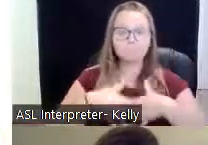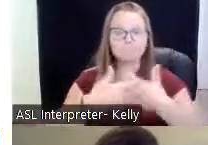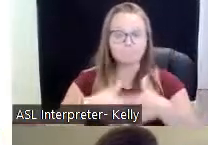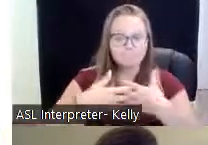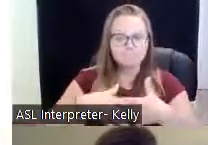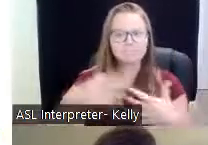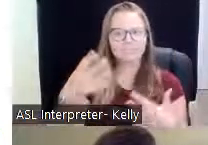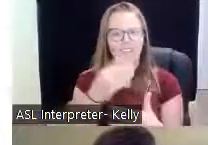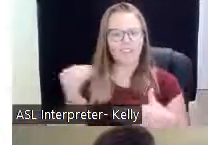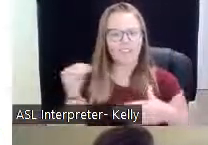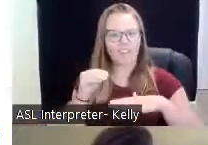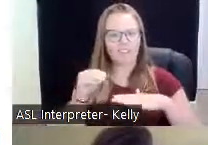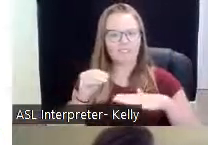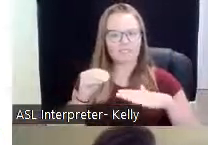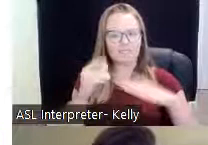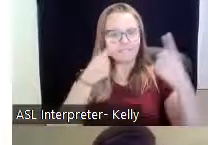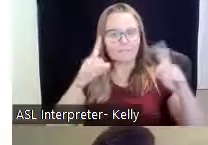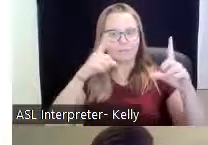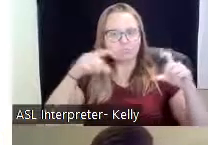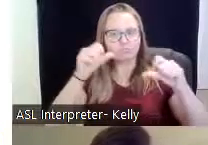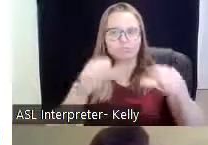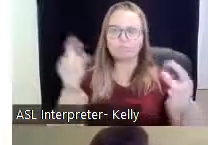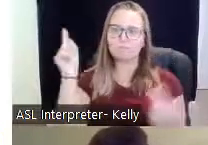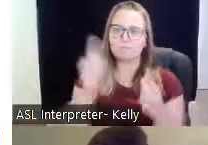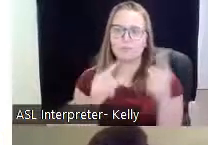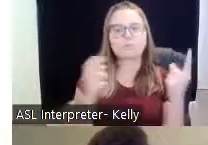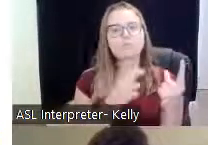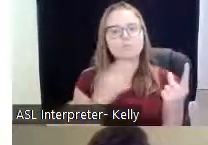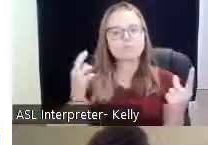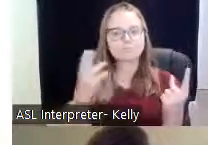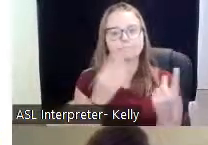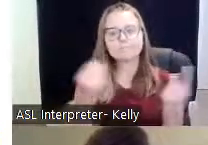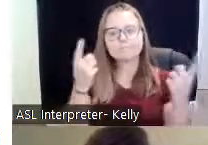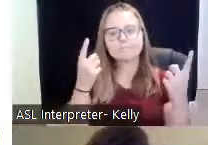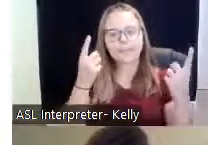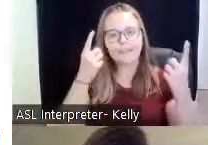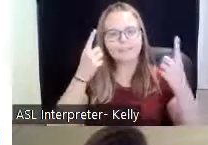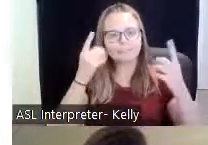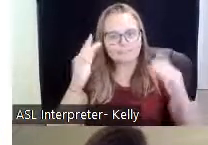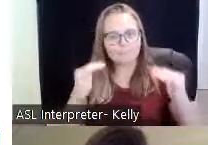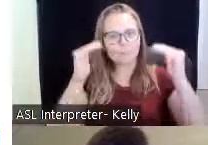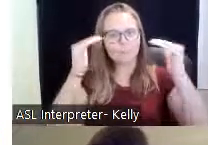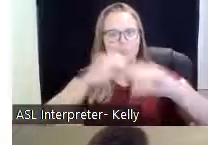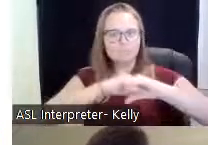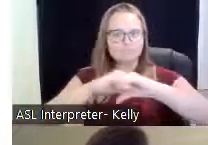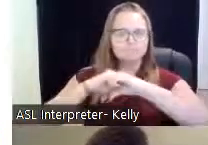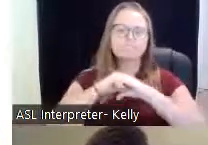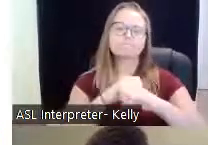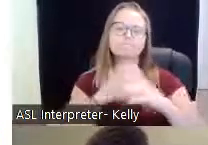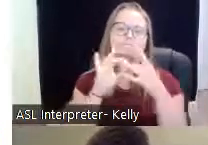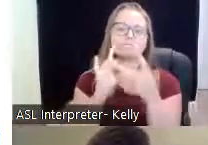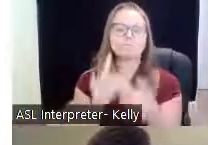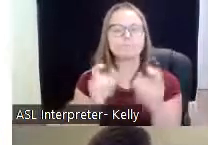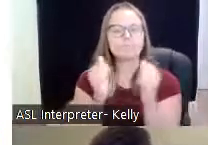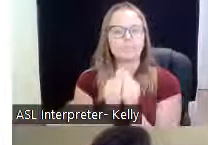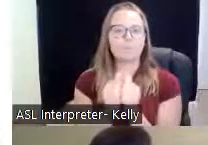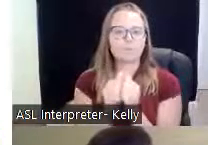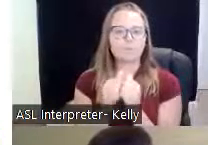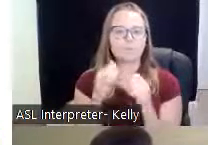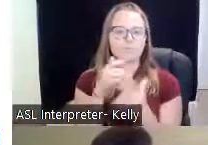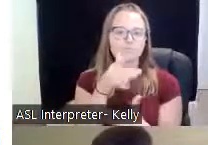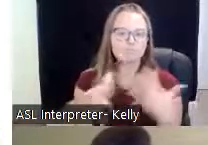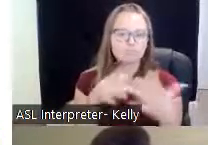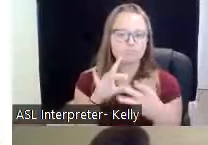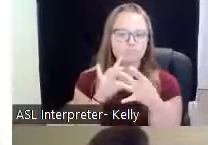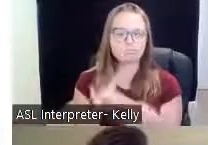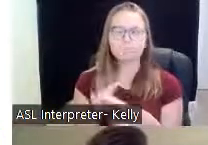the effective strategies to mitigate risk and promote protection associated with social connection.